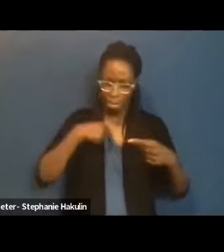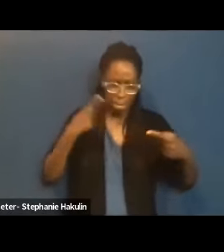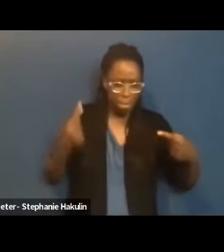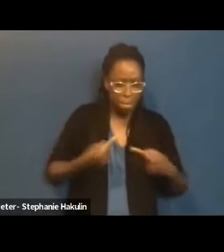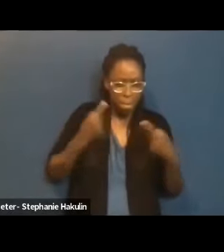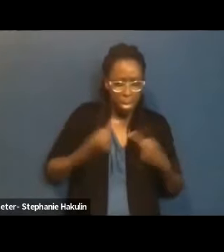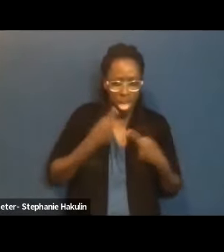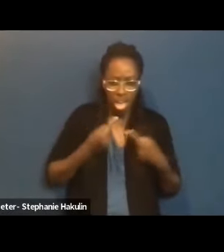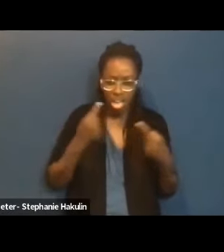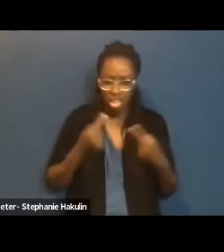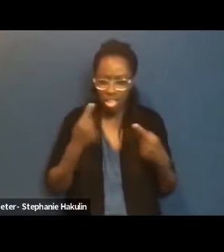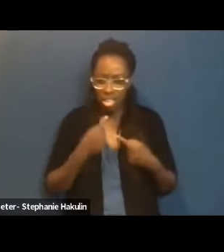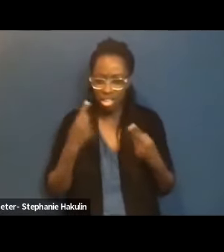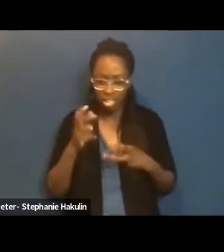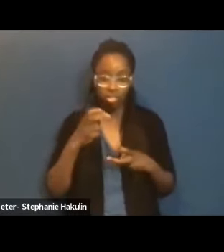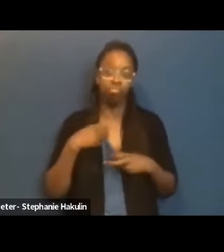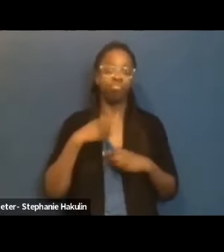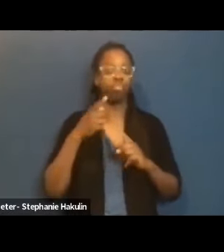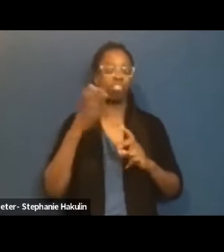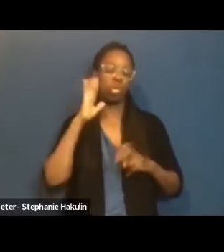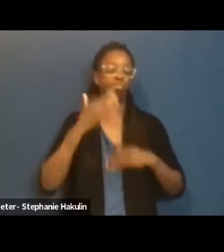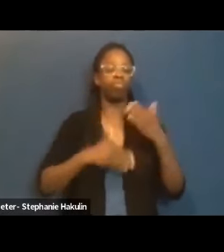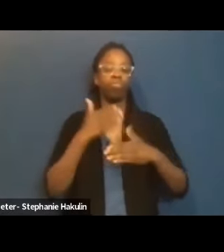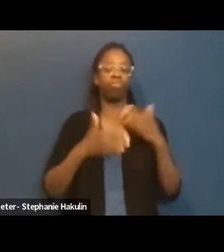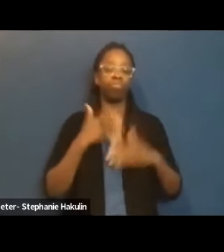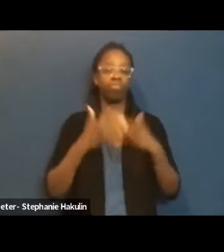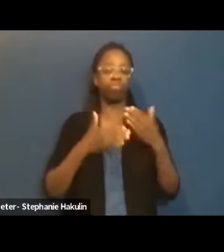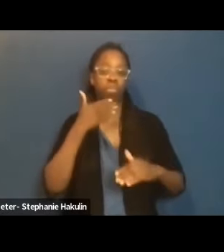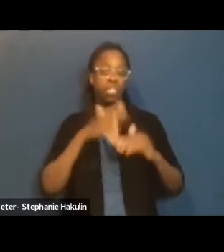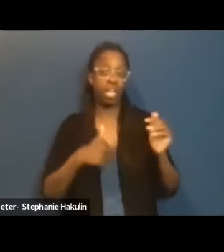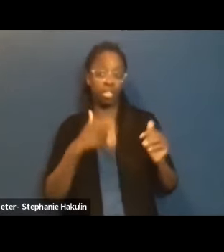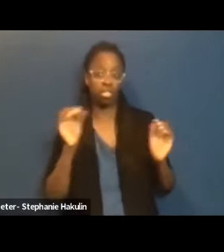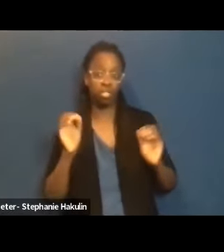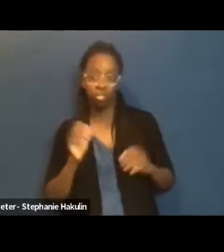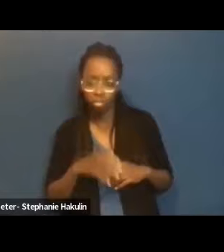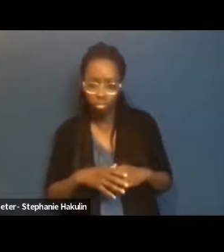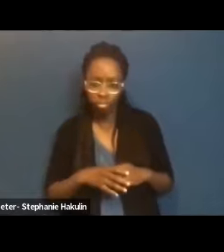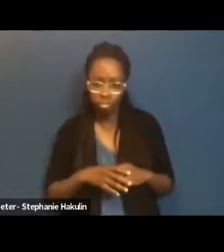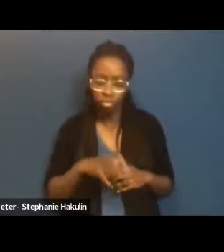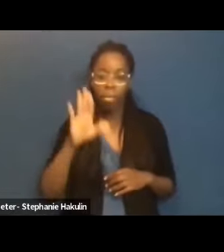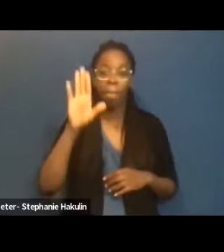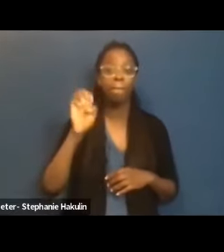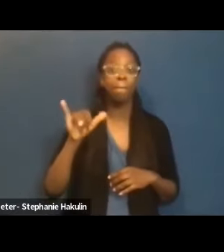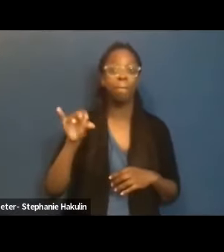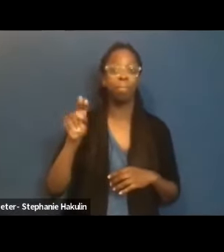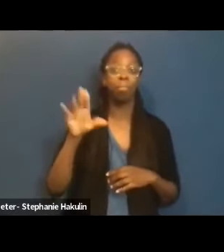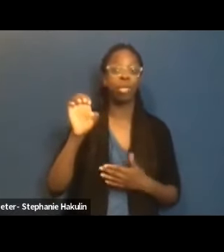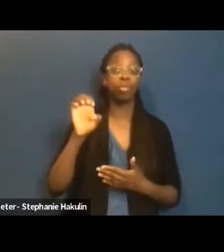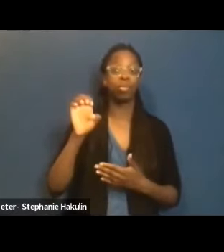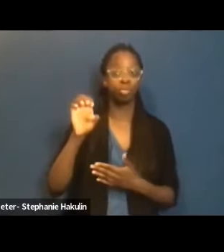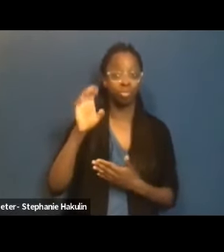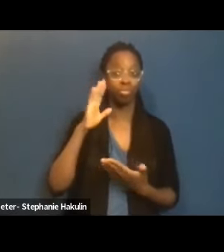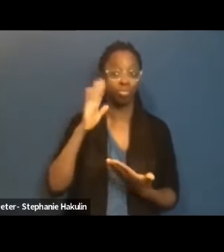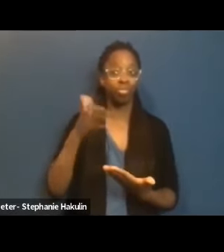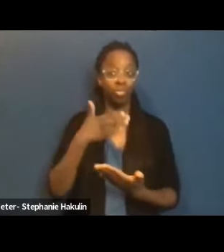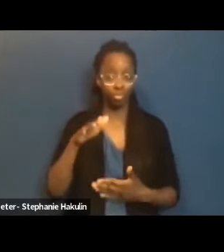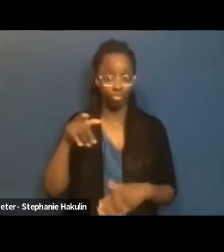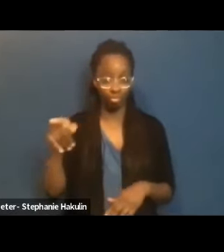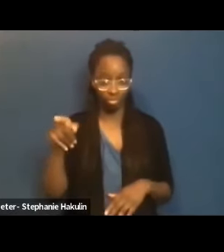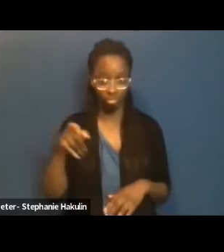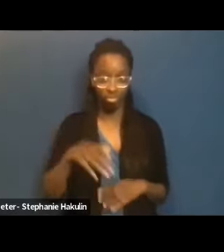Thank you, Beyonce. But brown skin girl, you're not just special because someone wrote a song about